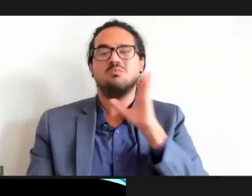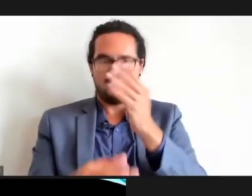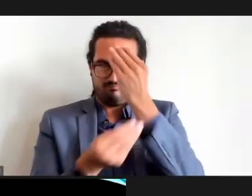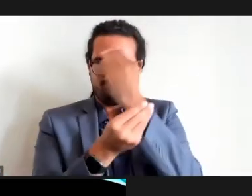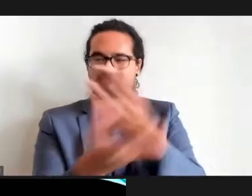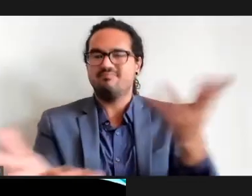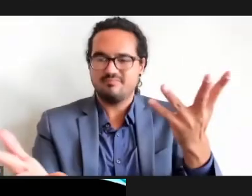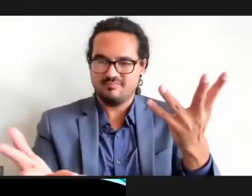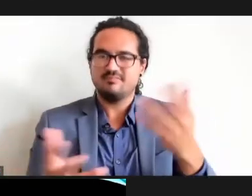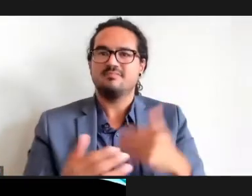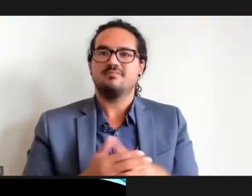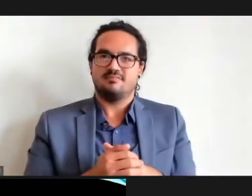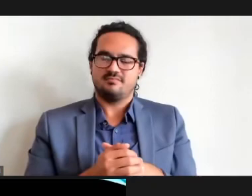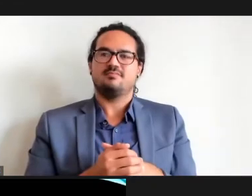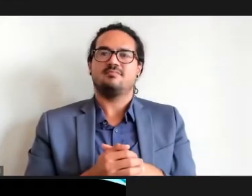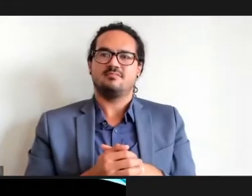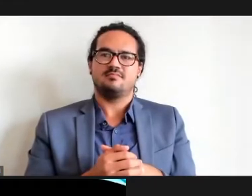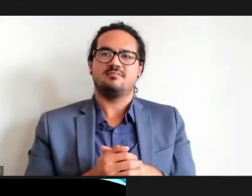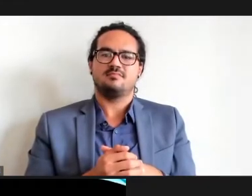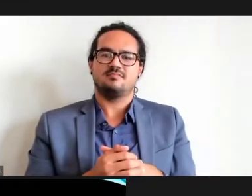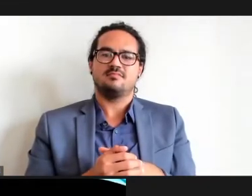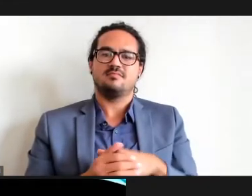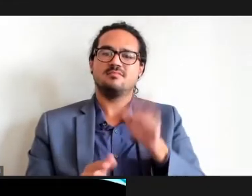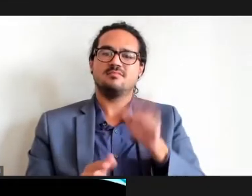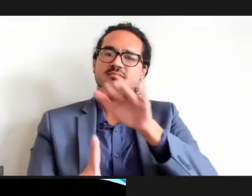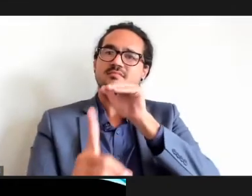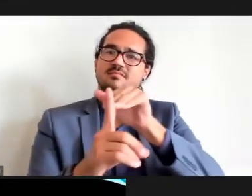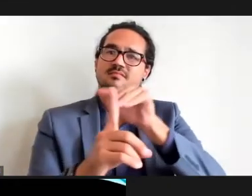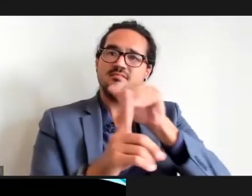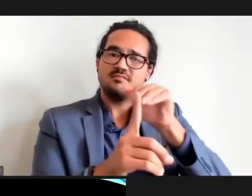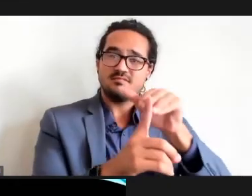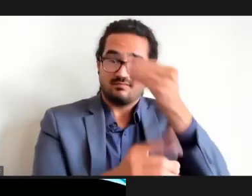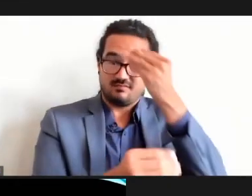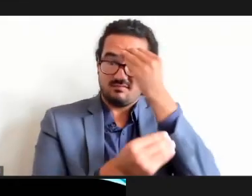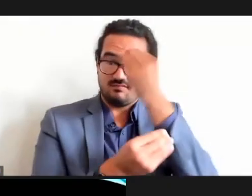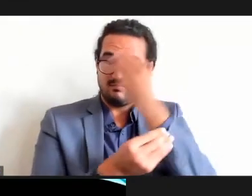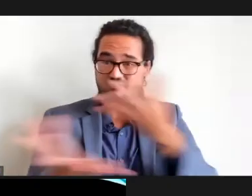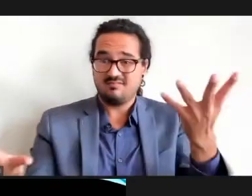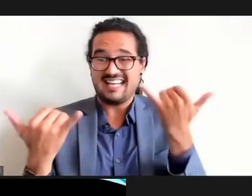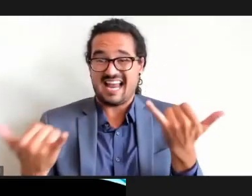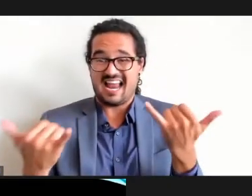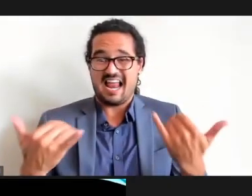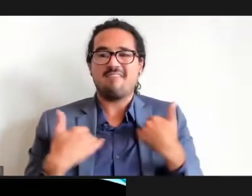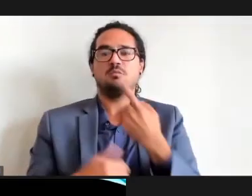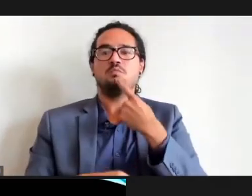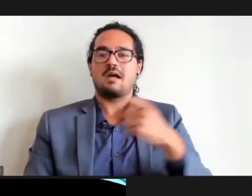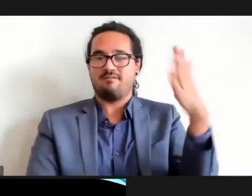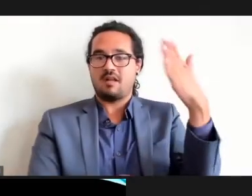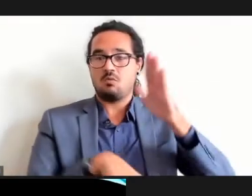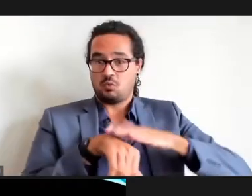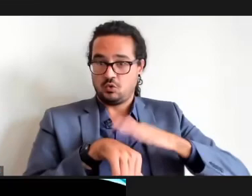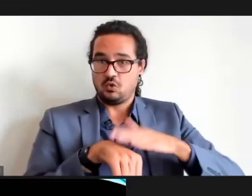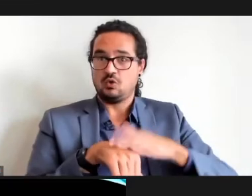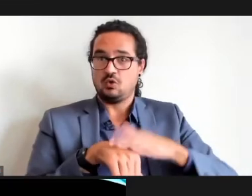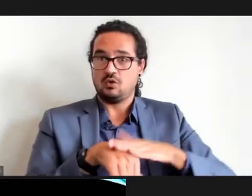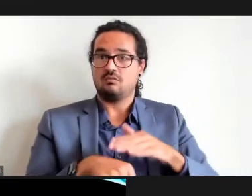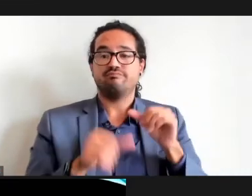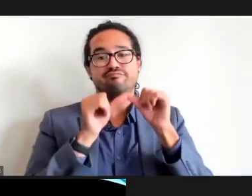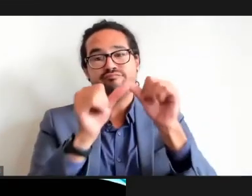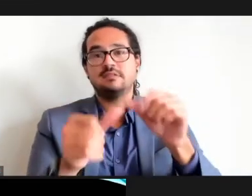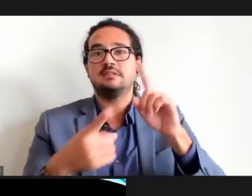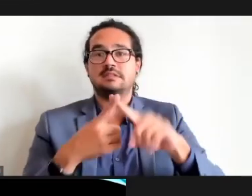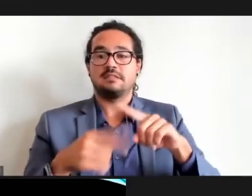residents and viewers that there is a red flag warning in effect through 5 p.m. tomorrow. And with that is the